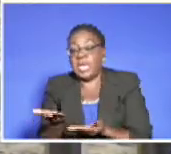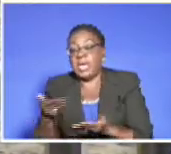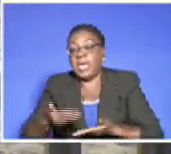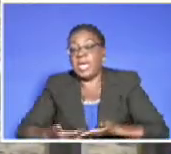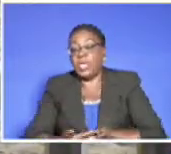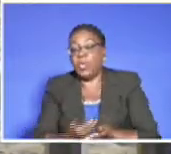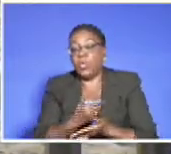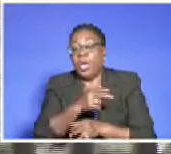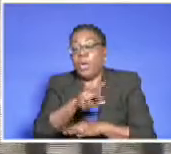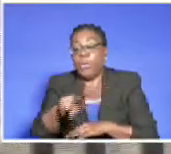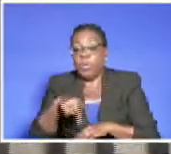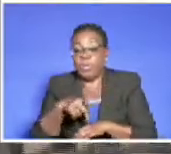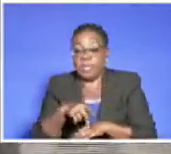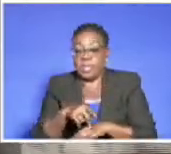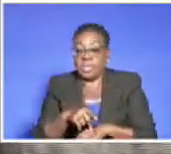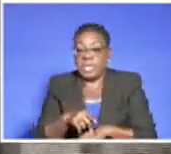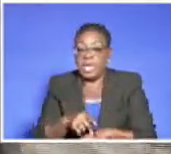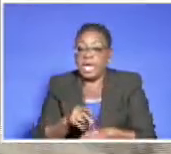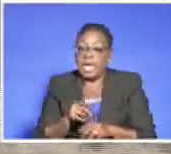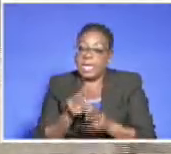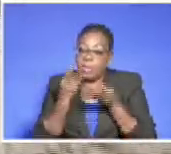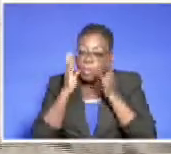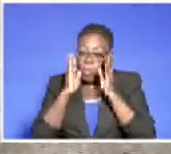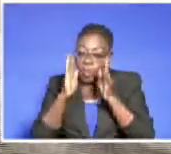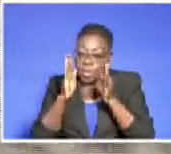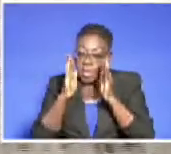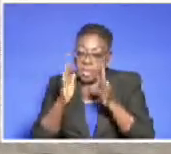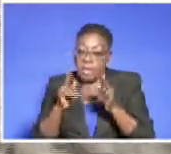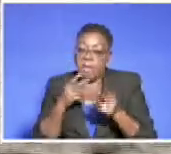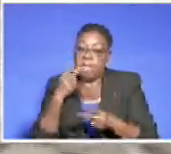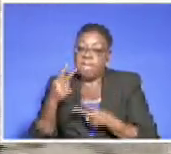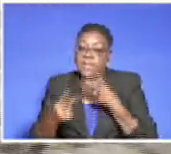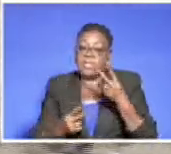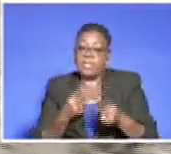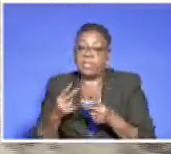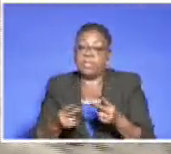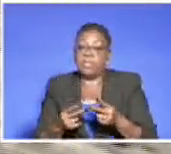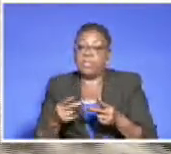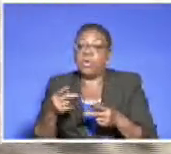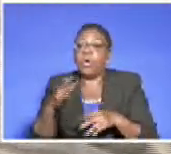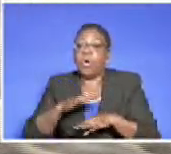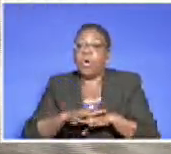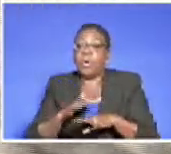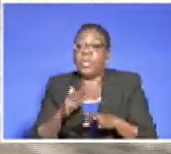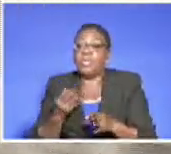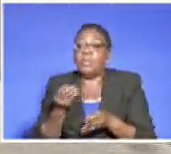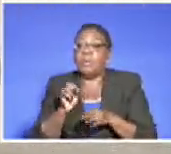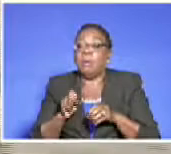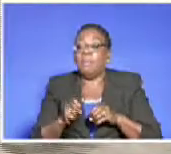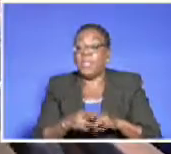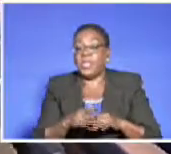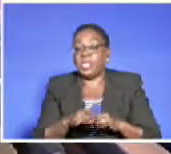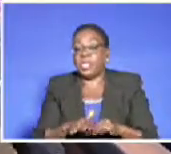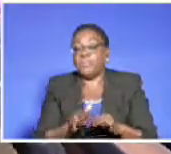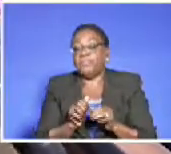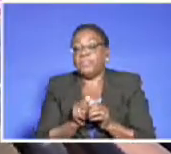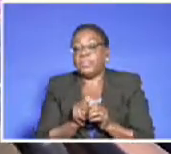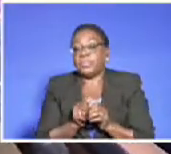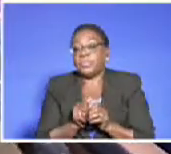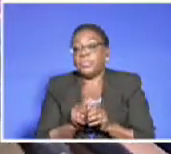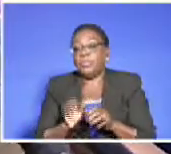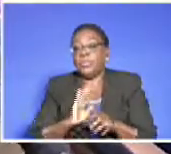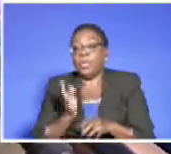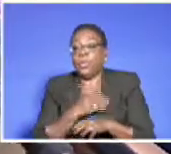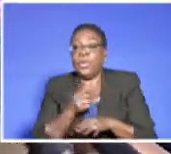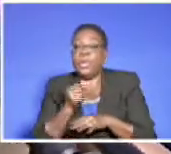that police will monitor visitors who have access to hotel beaches upon their arrival to the Bahamas. We will